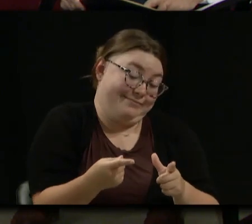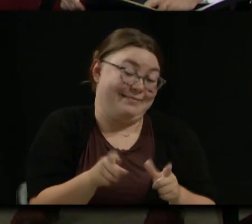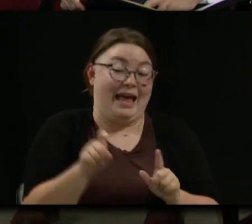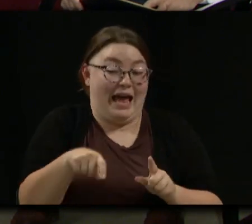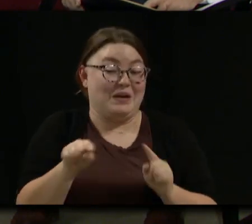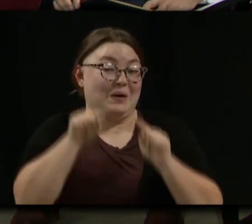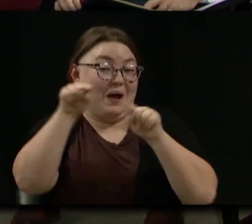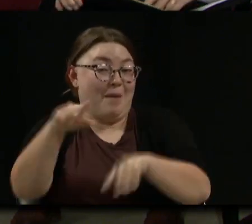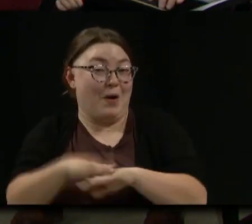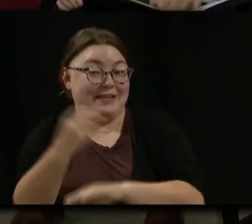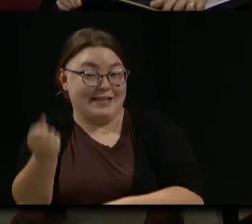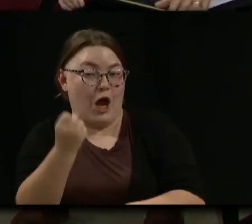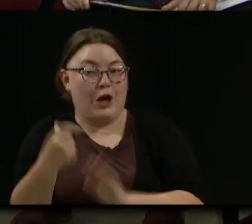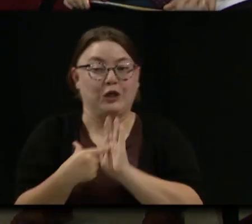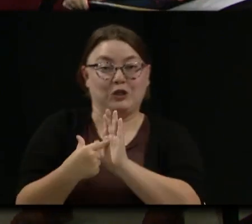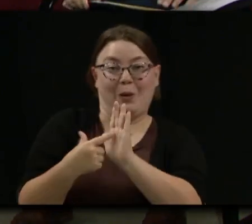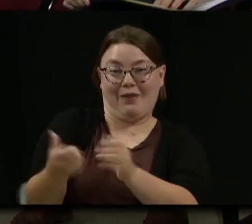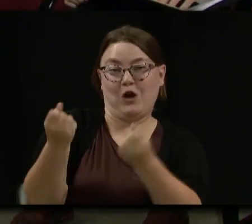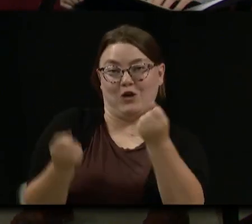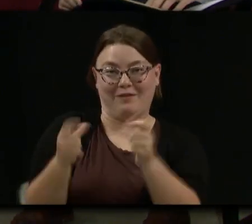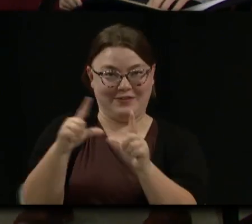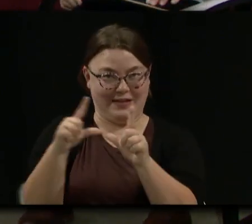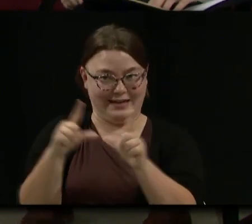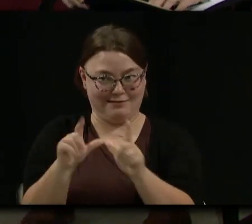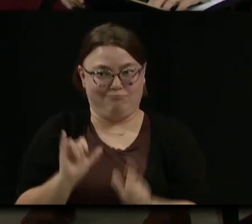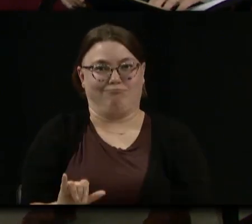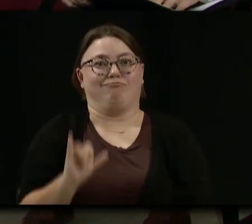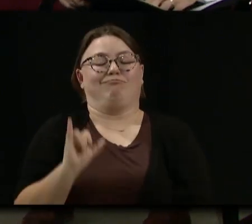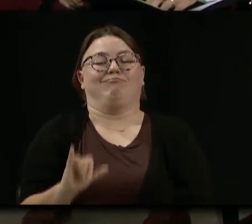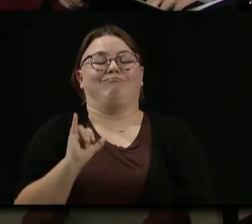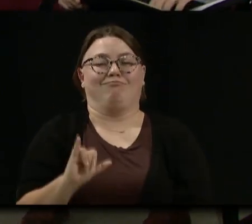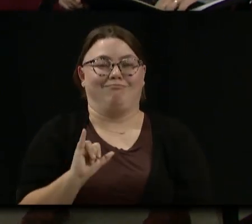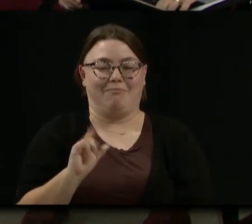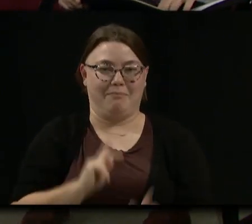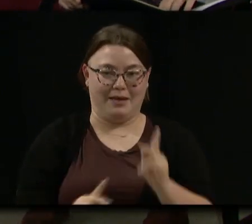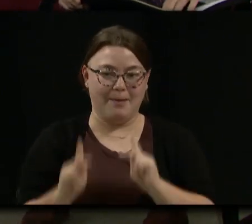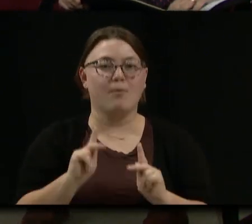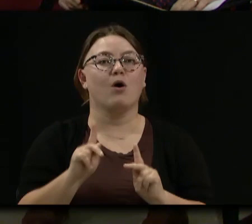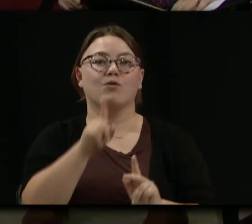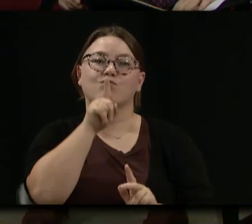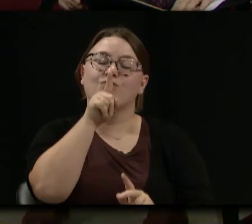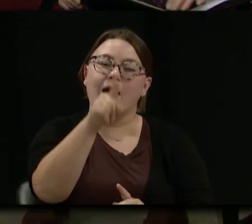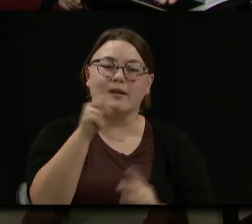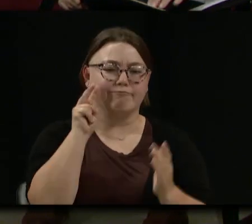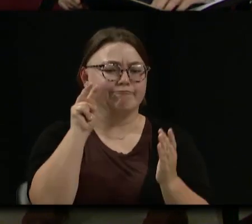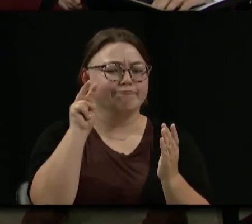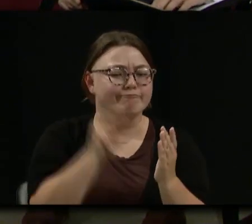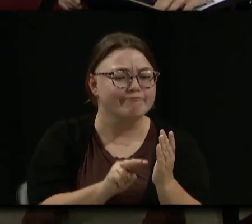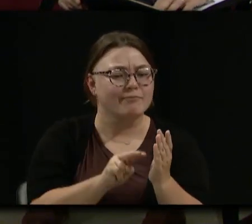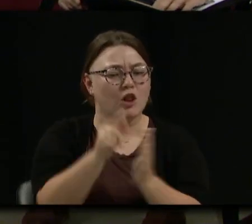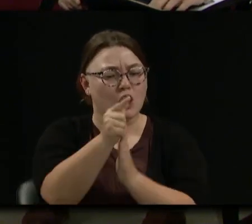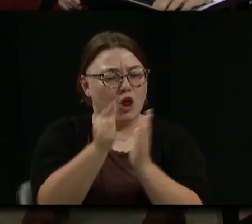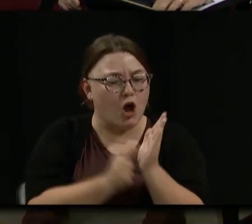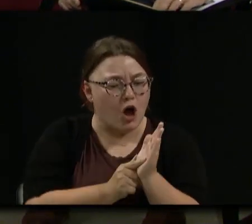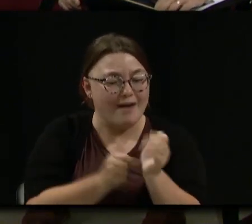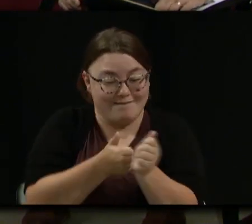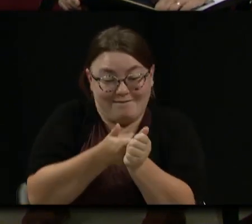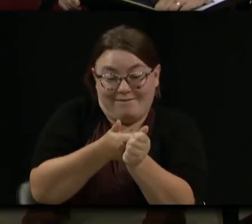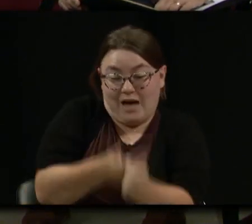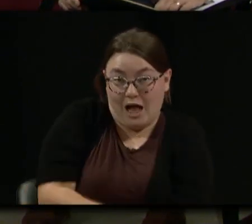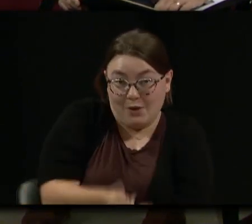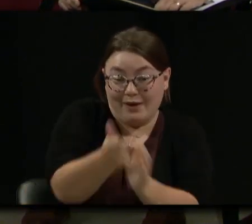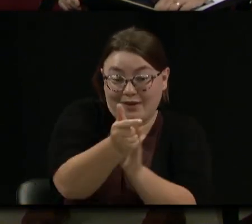Saturday showing us that. So a lot of our voters are looking at the law, following it, and actually using it, which makes